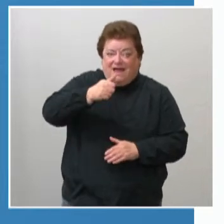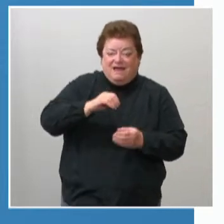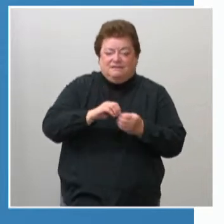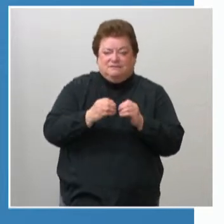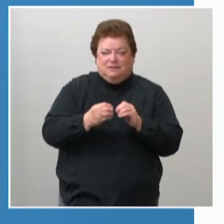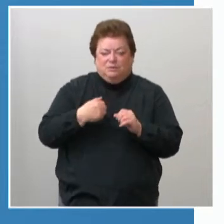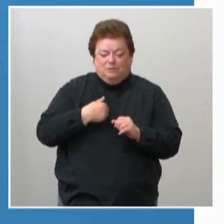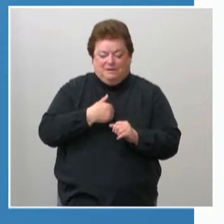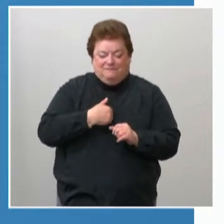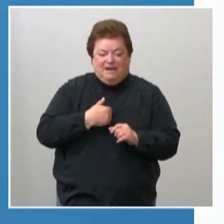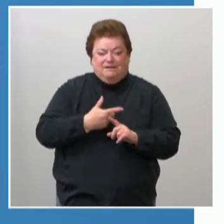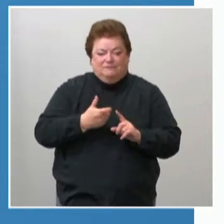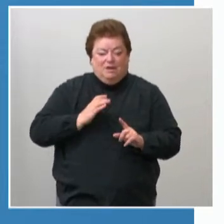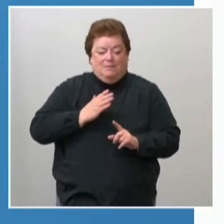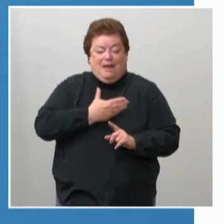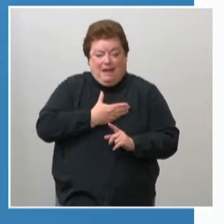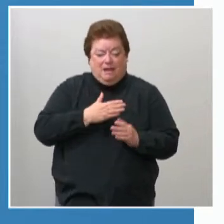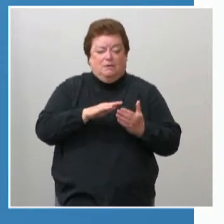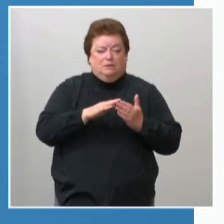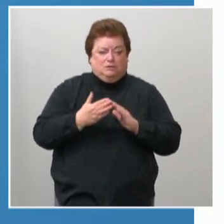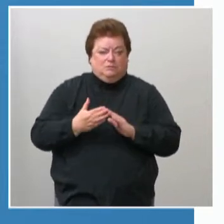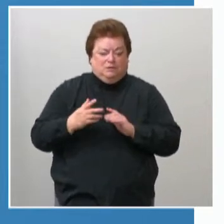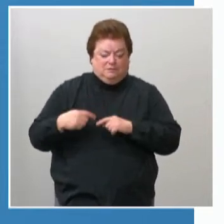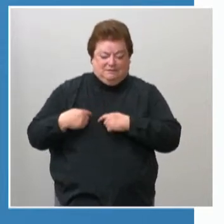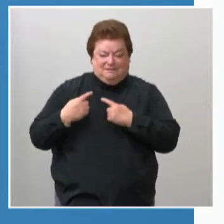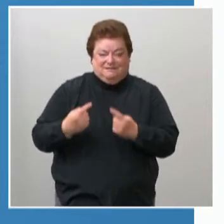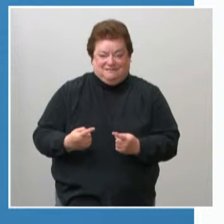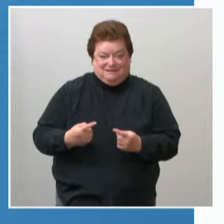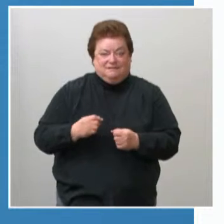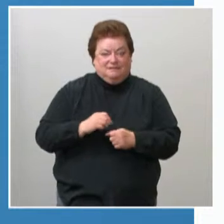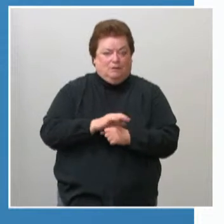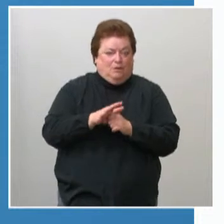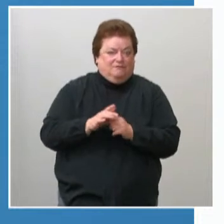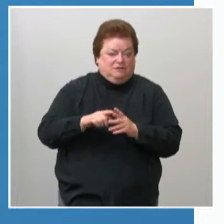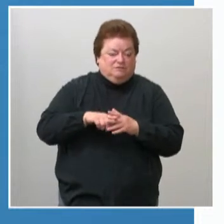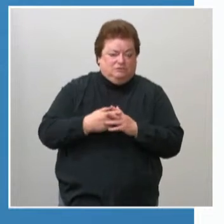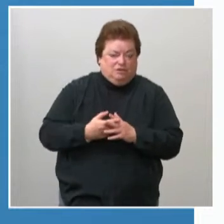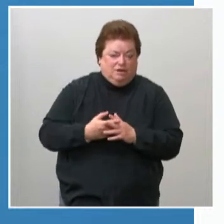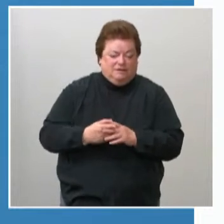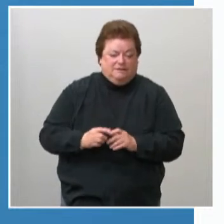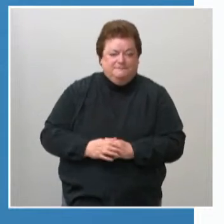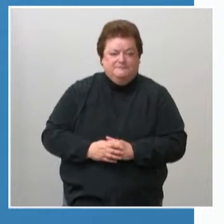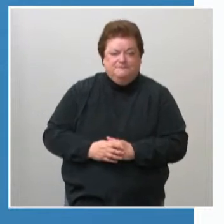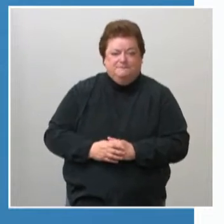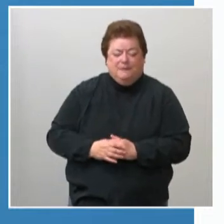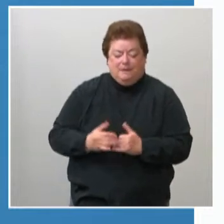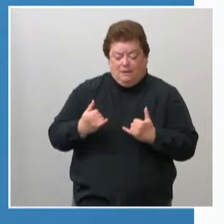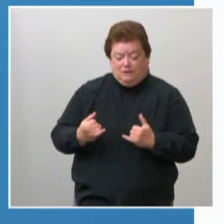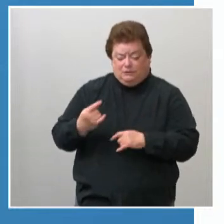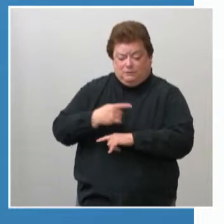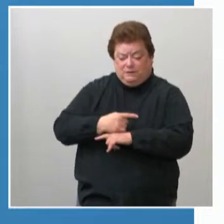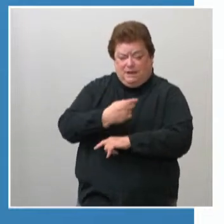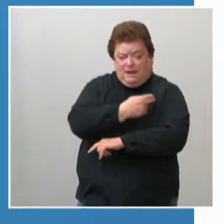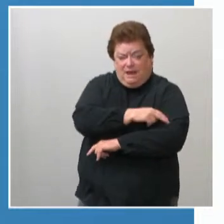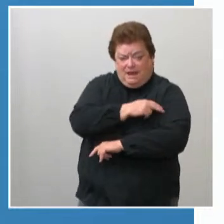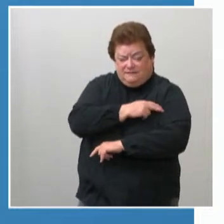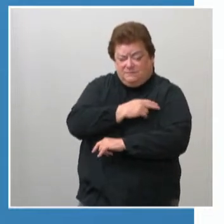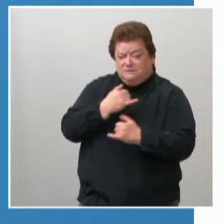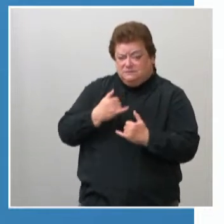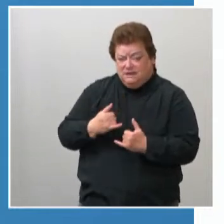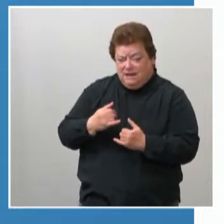of individuals from our community since the pandemic began. Today, the hospital numbers are